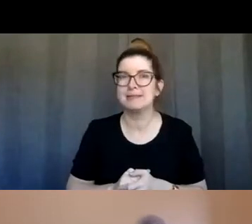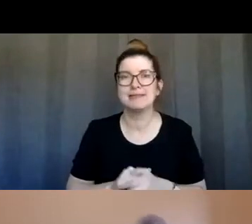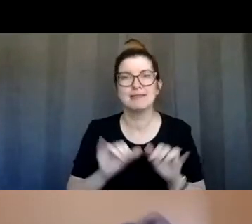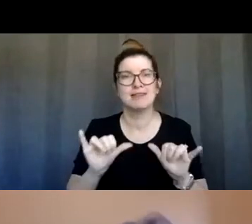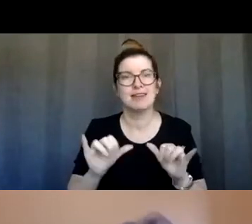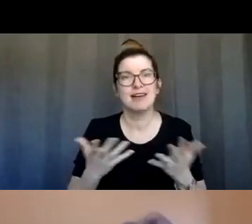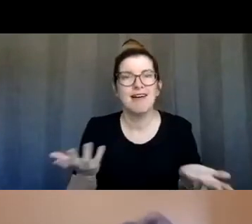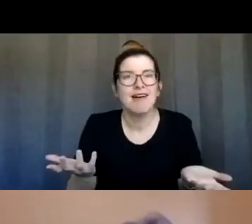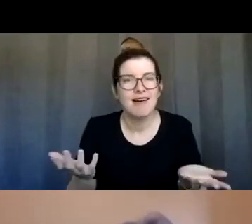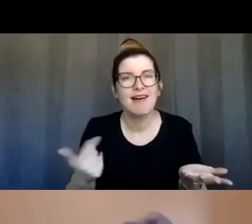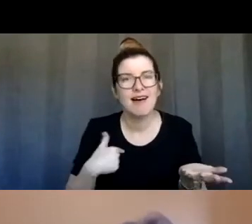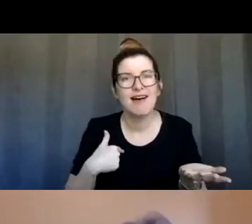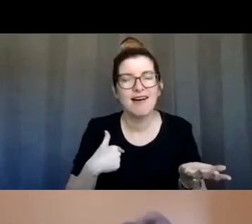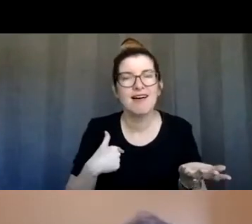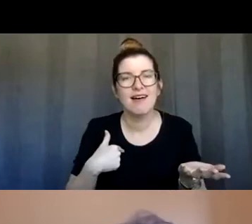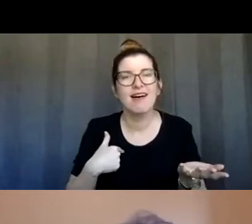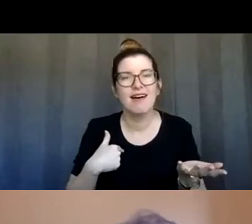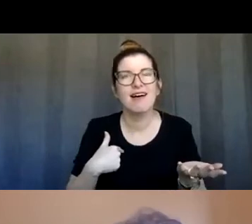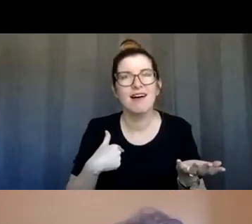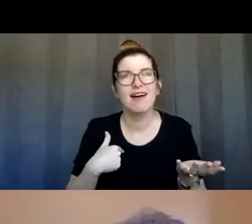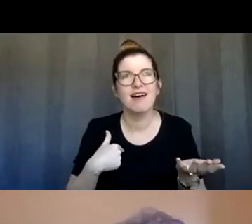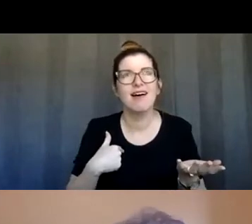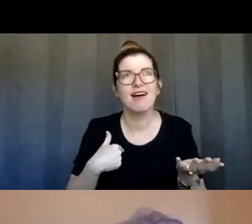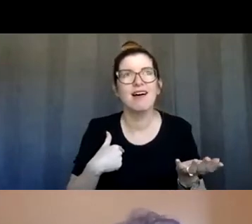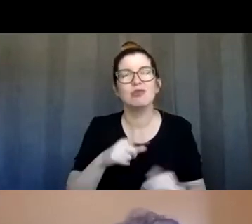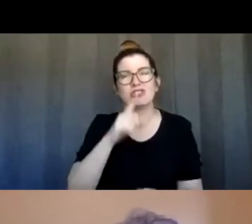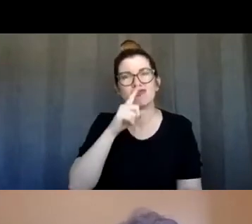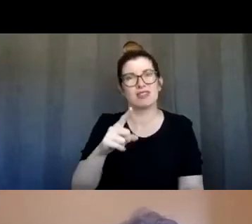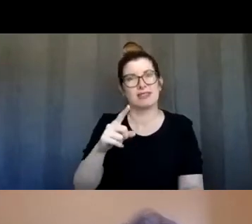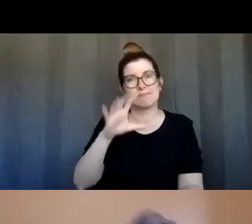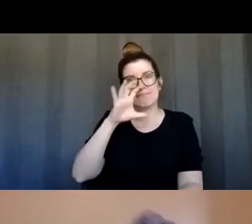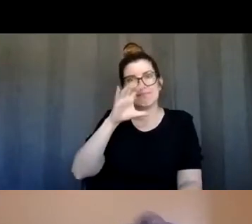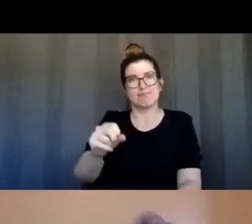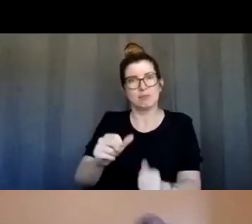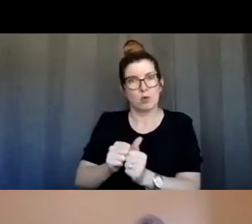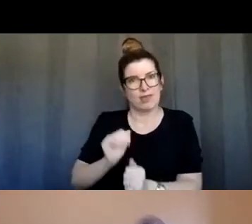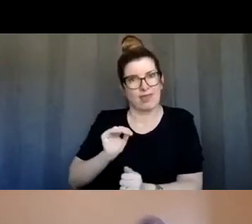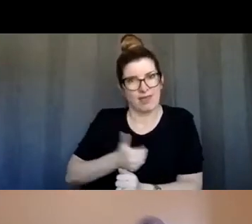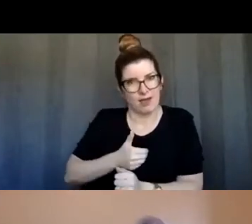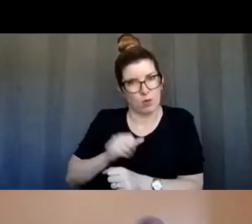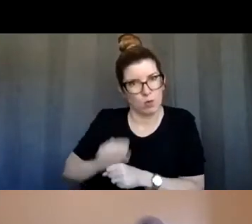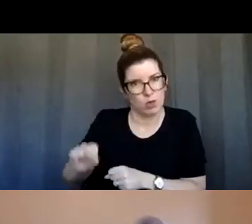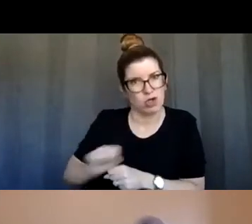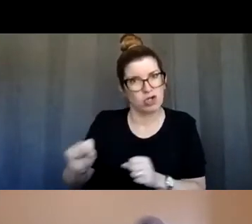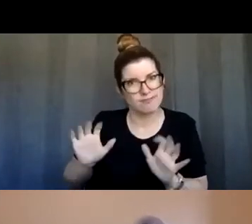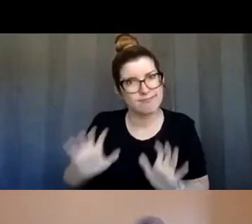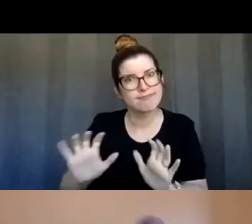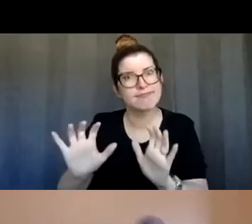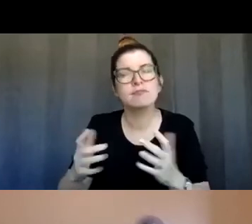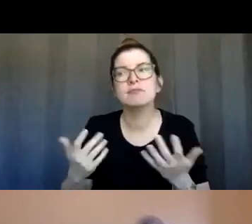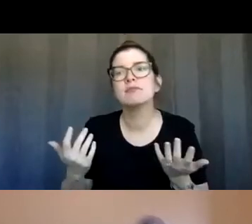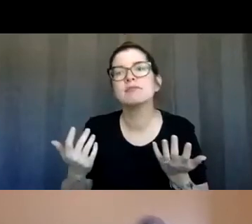pretty much into what we had done. And maybe, you